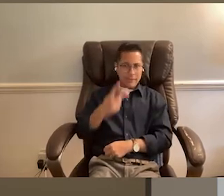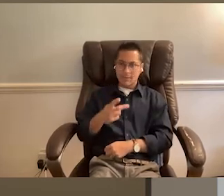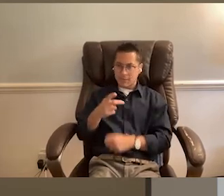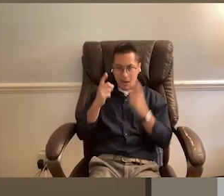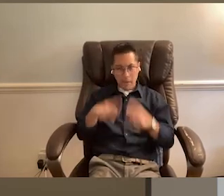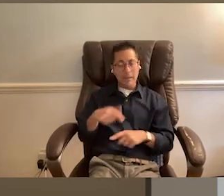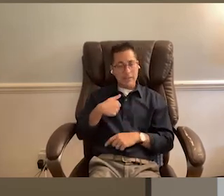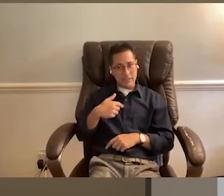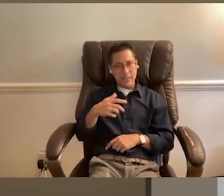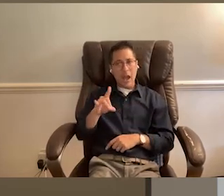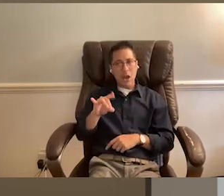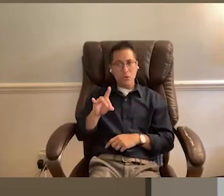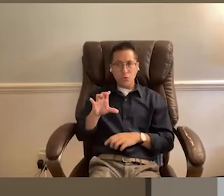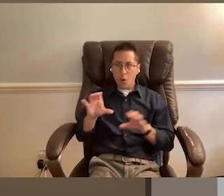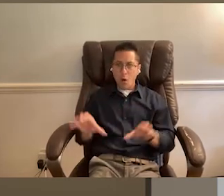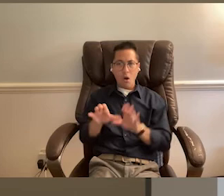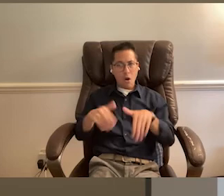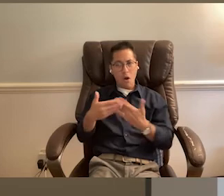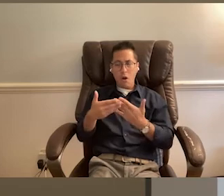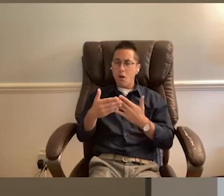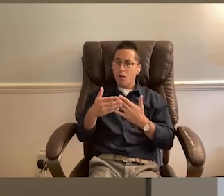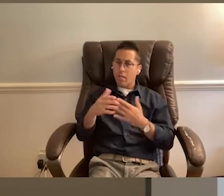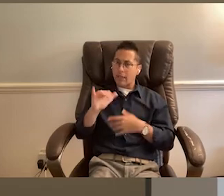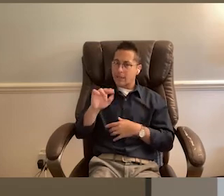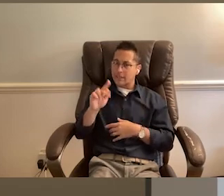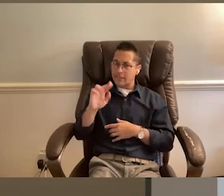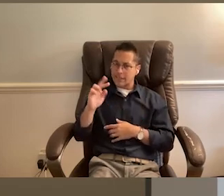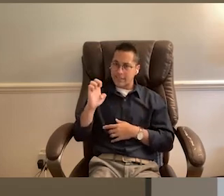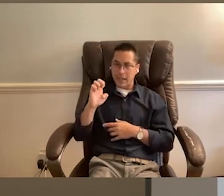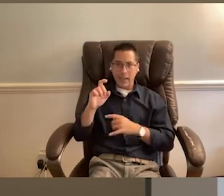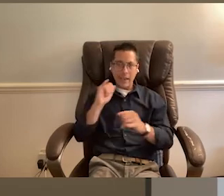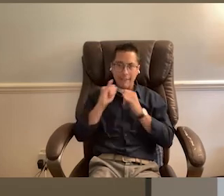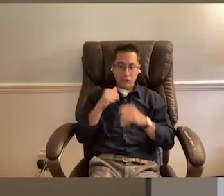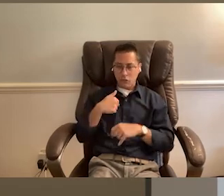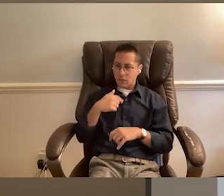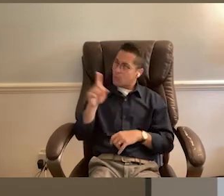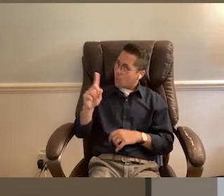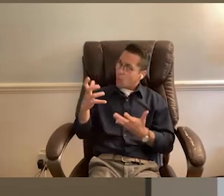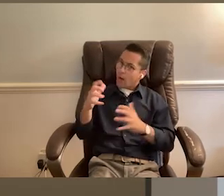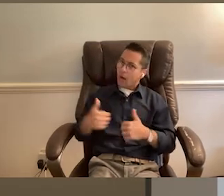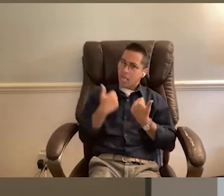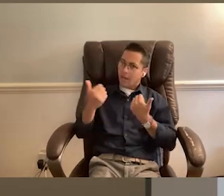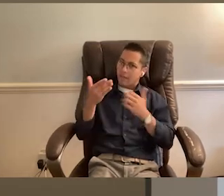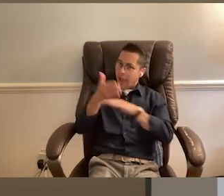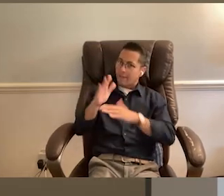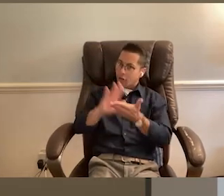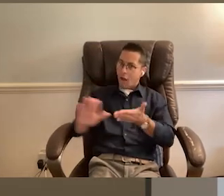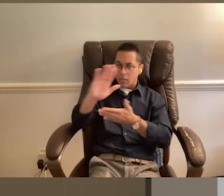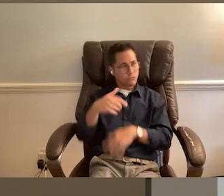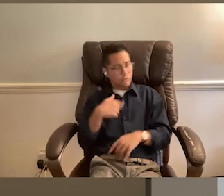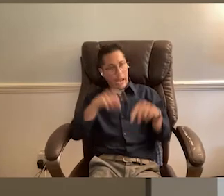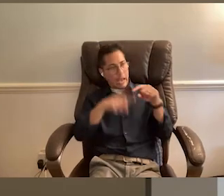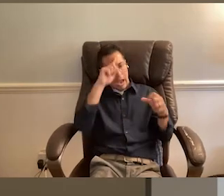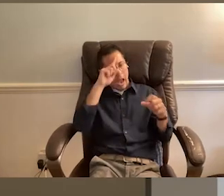supported living community in Jacksonville. Group homes, which is awesome because by the end of 4